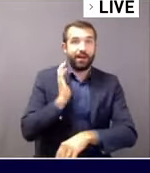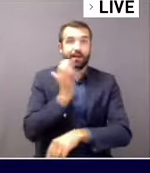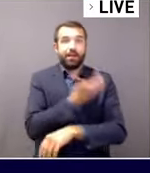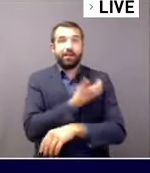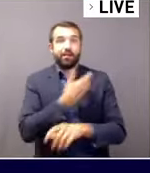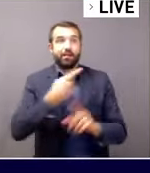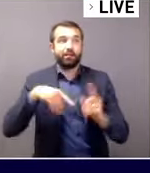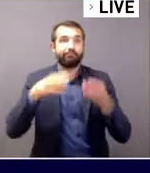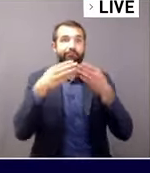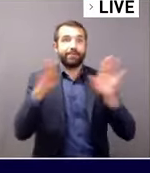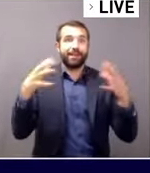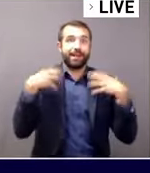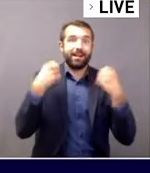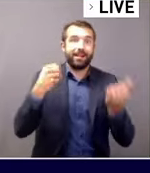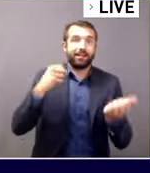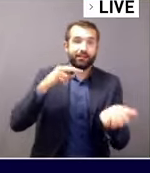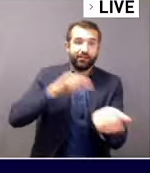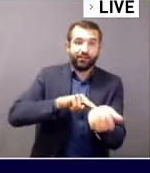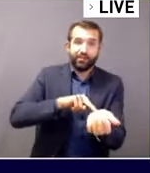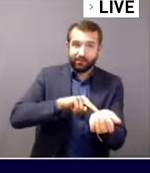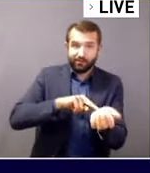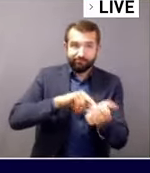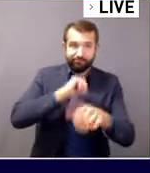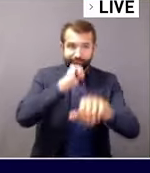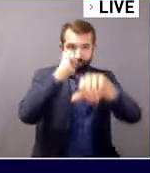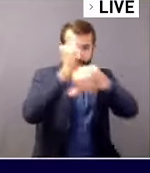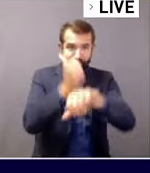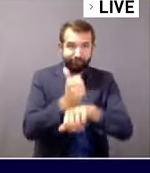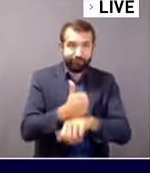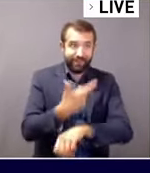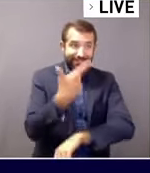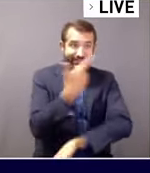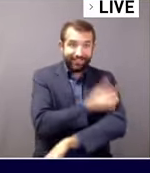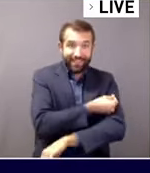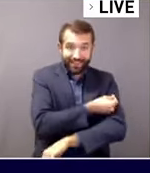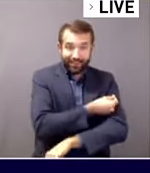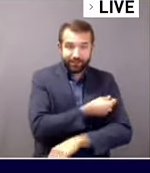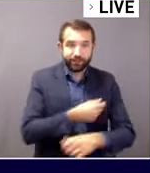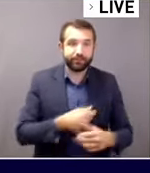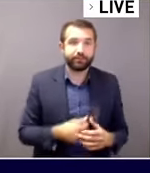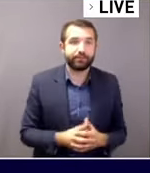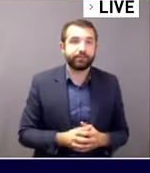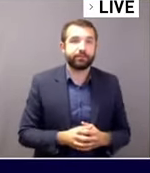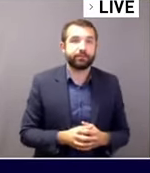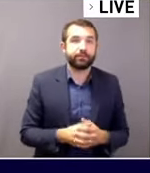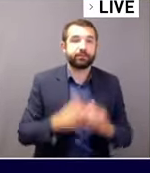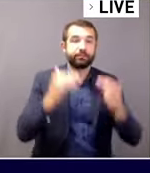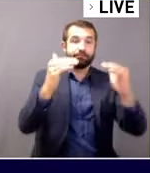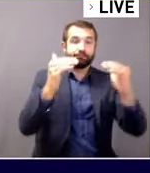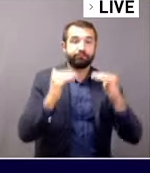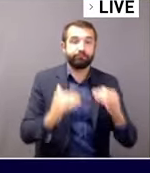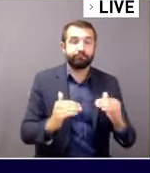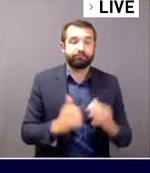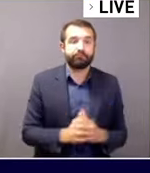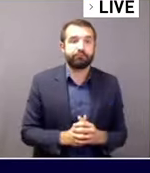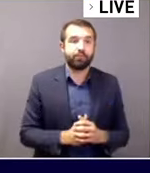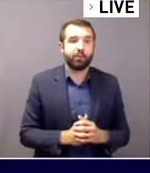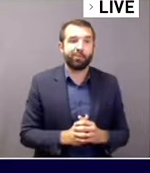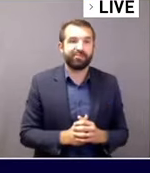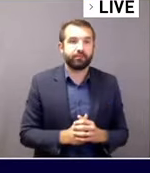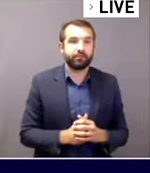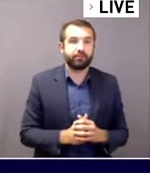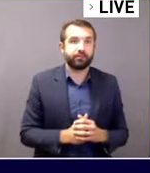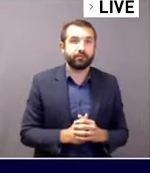in the administration of the vaccine. The second is around receipt and handling of the vaccine. The US CDC